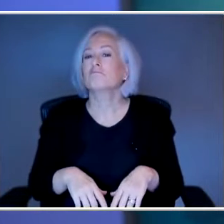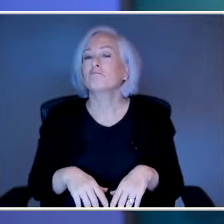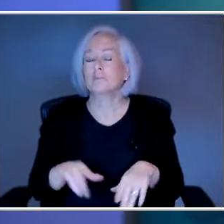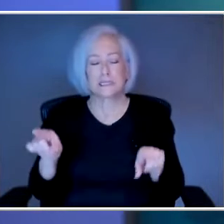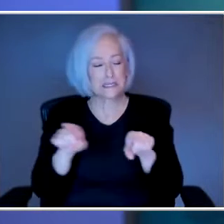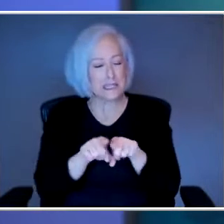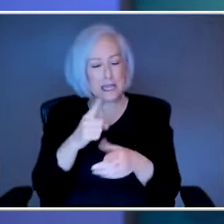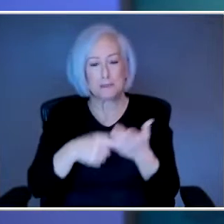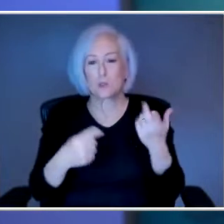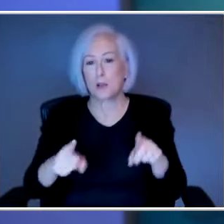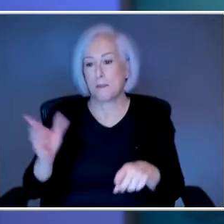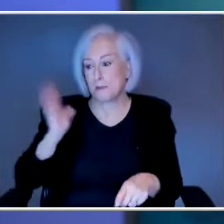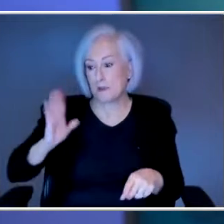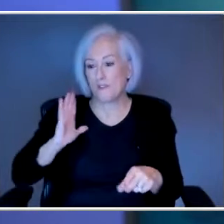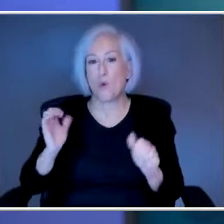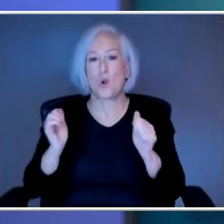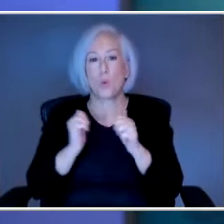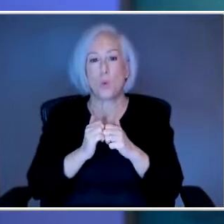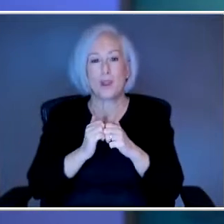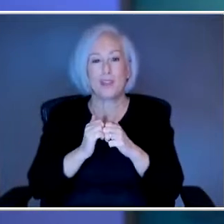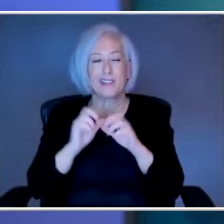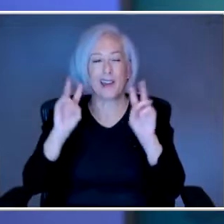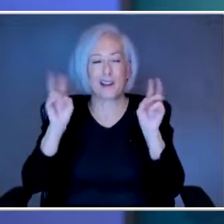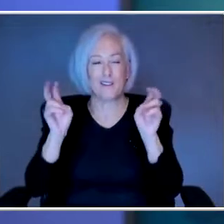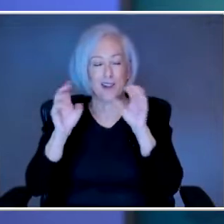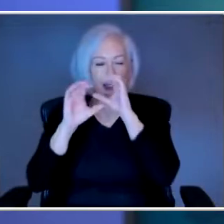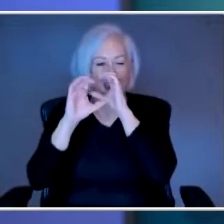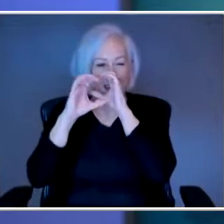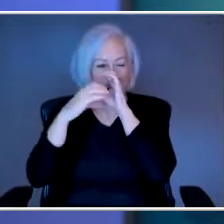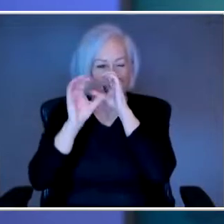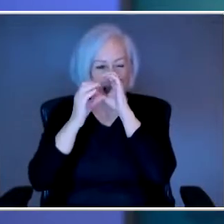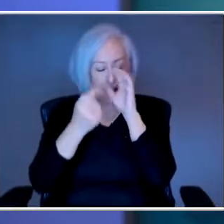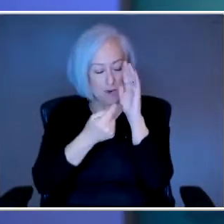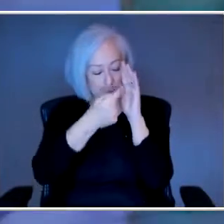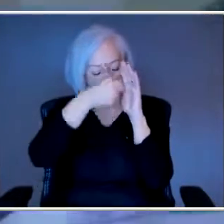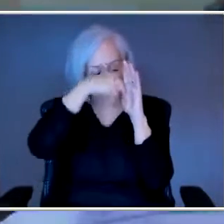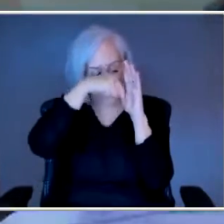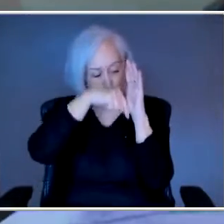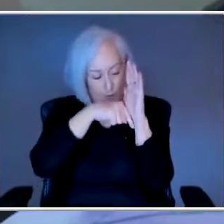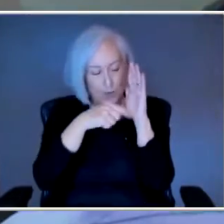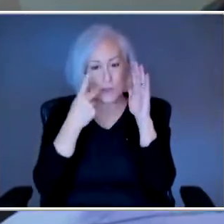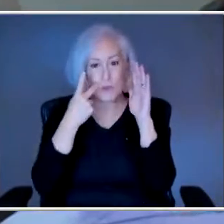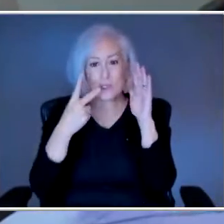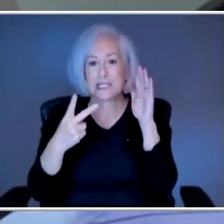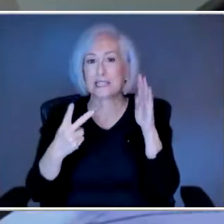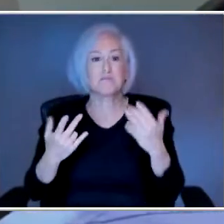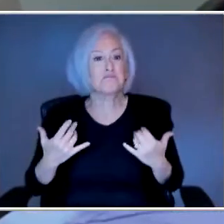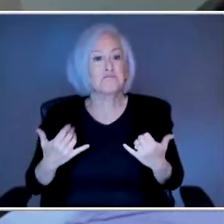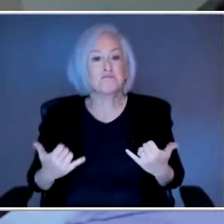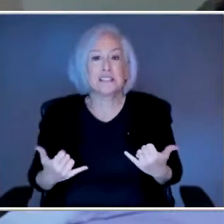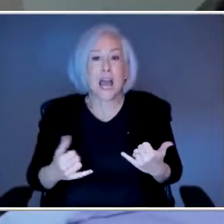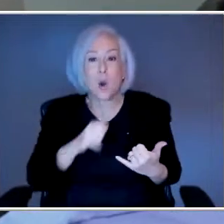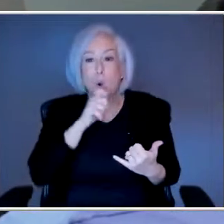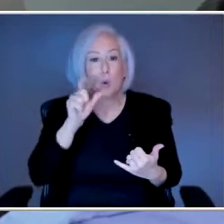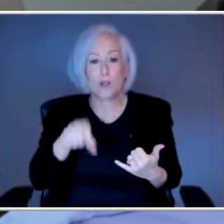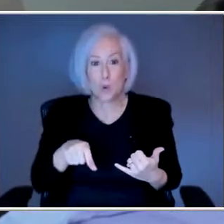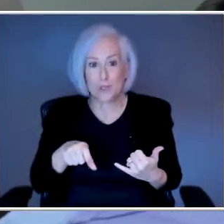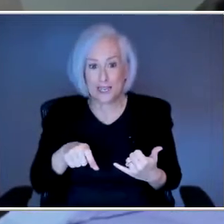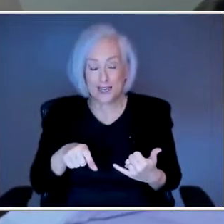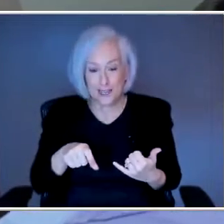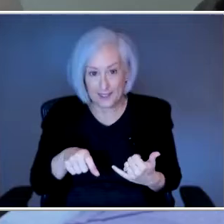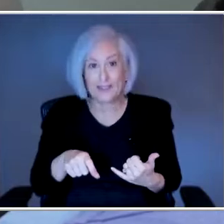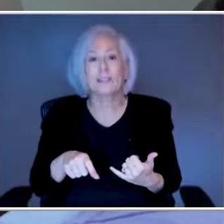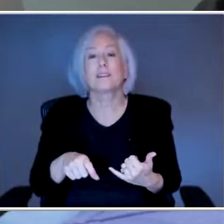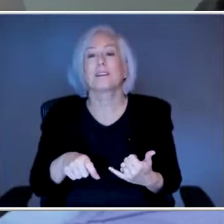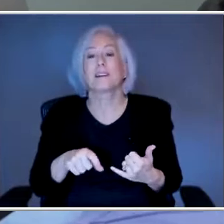camera, but now instead of using a very small camera and a bulky, expensive setup with all these different cameras in one's